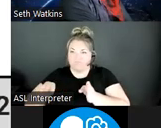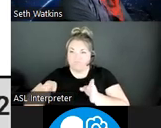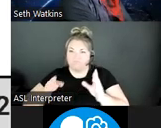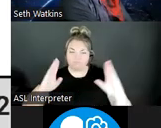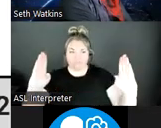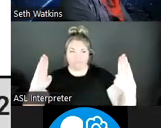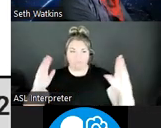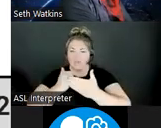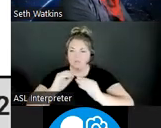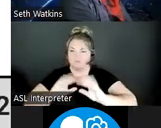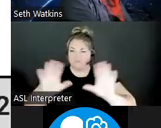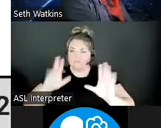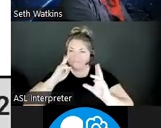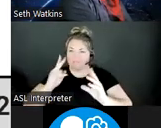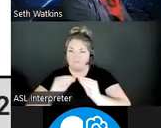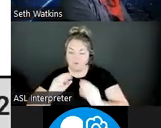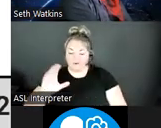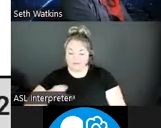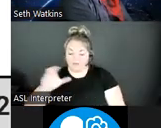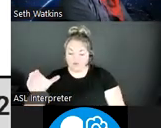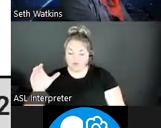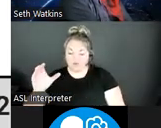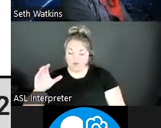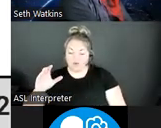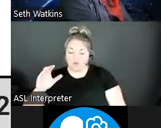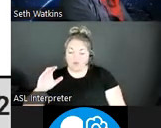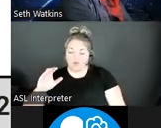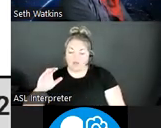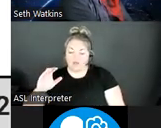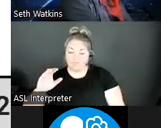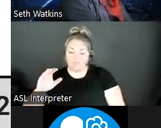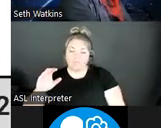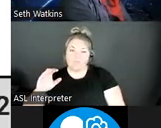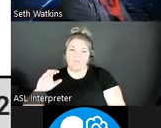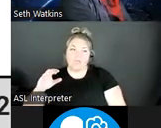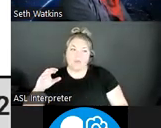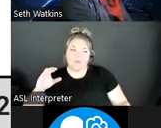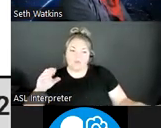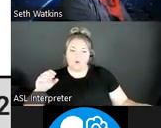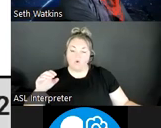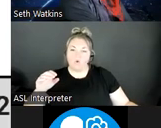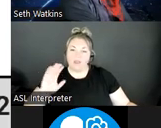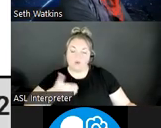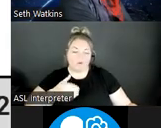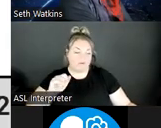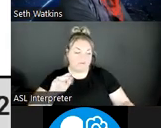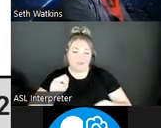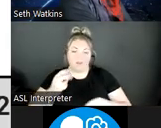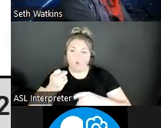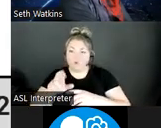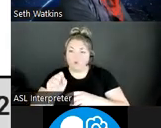see this kind of laid out in more of a calendar type format. So again, re-engaged with stakeholders in May and